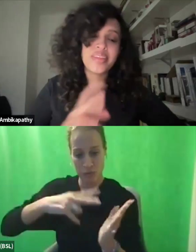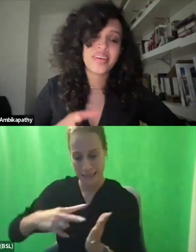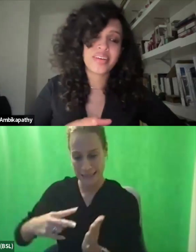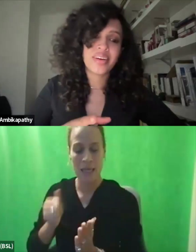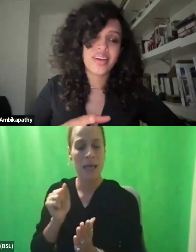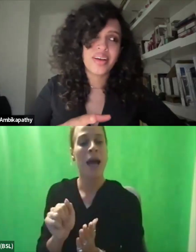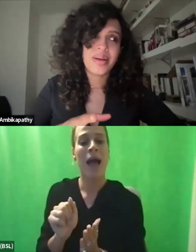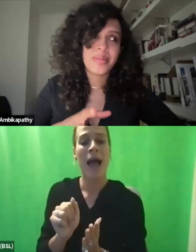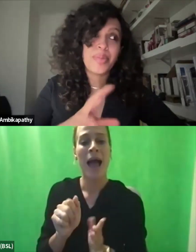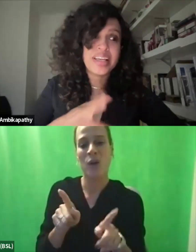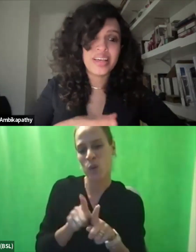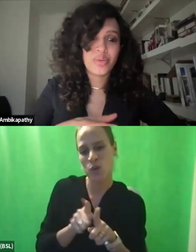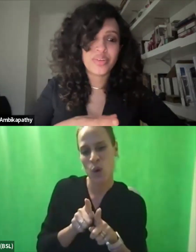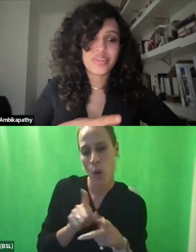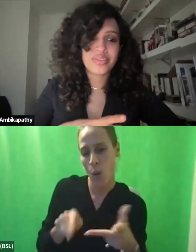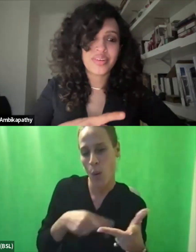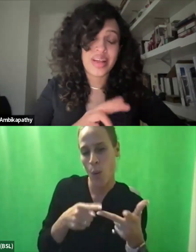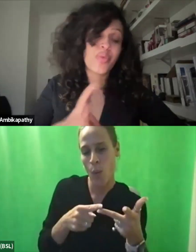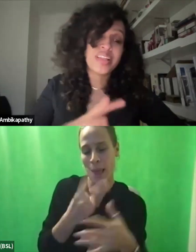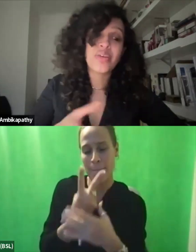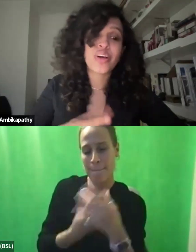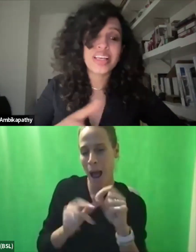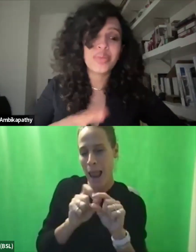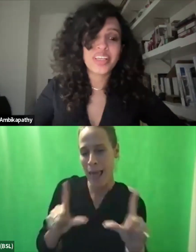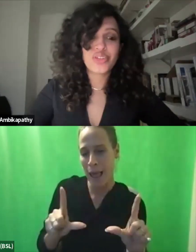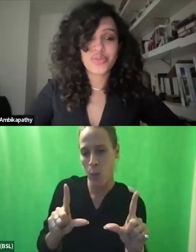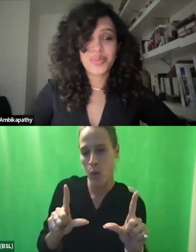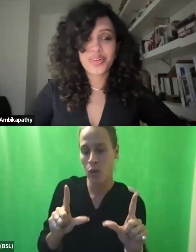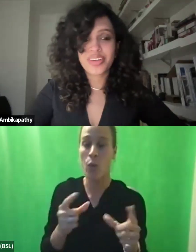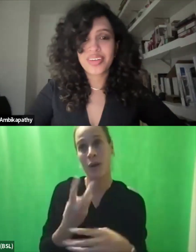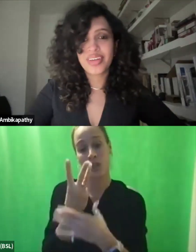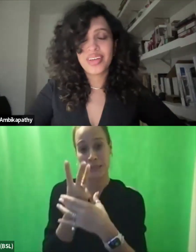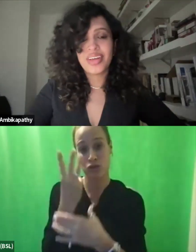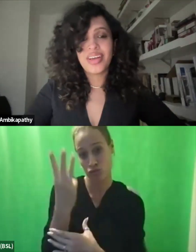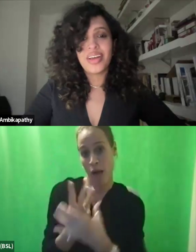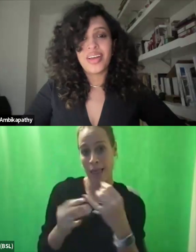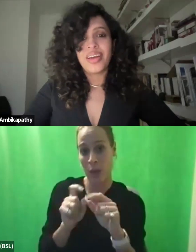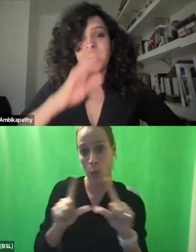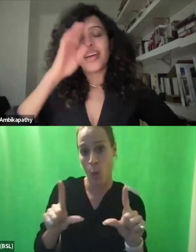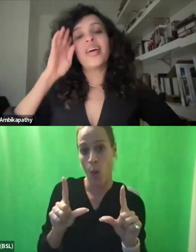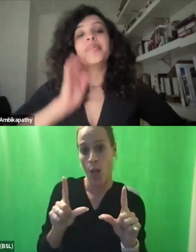also about the bilingual, well, now trilingual nature of the book. Right.